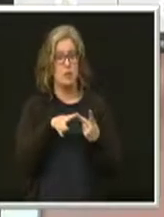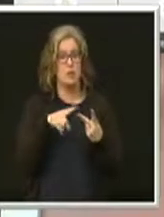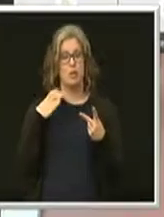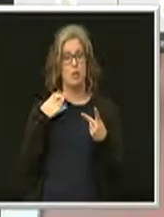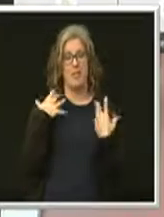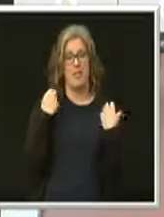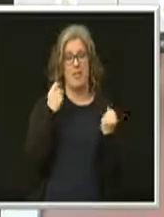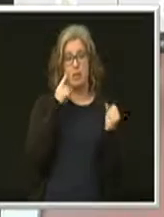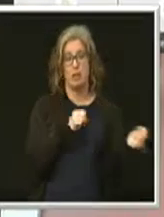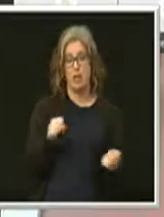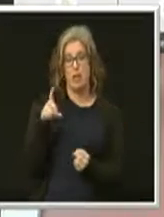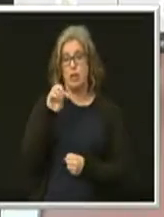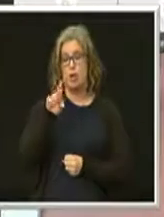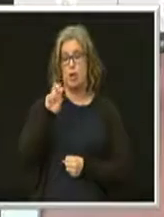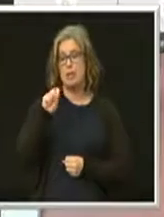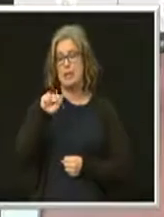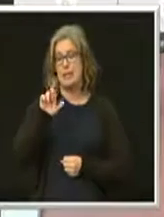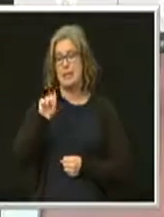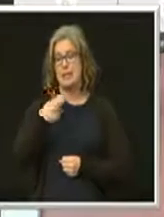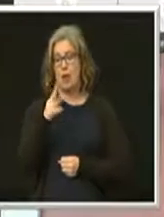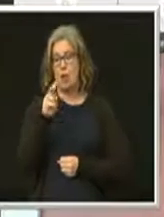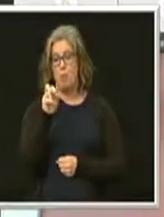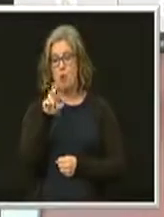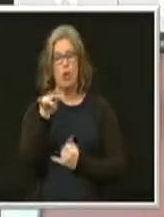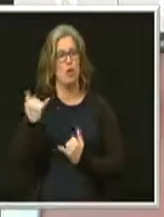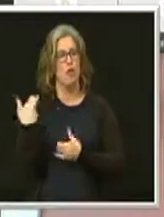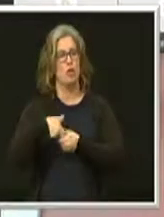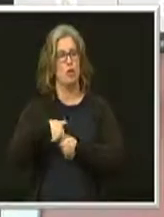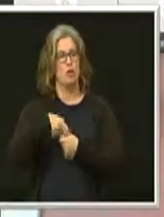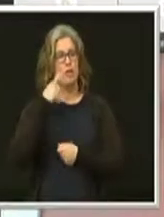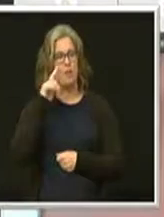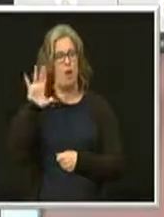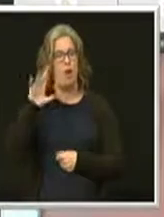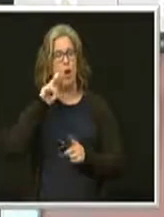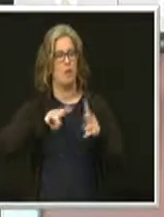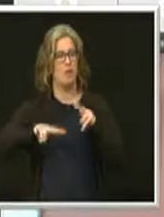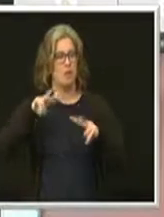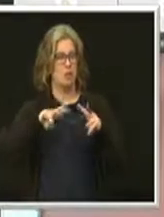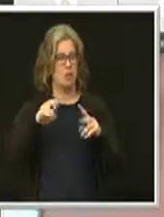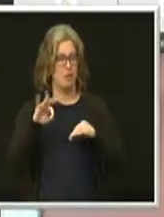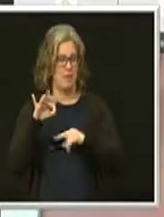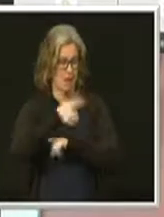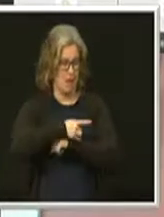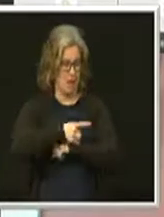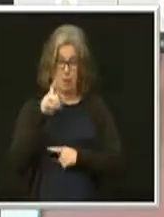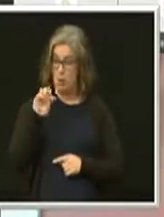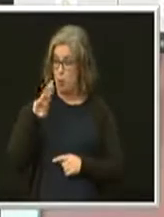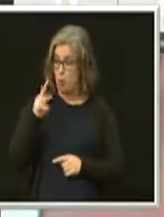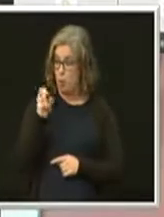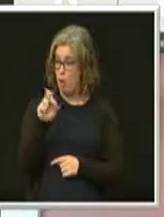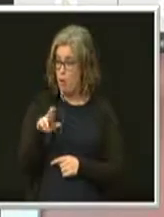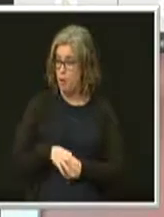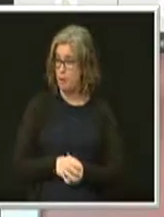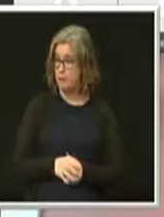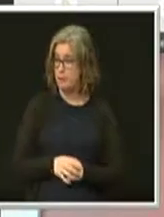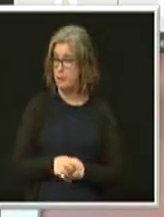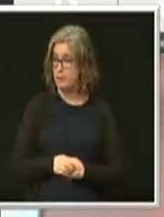health strategist, Dr. Sarah Moyer, who is now going to join us for her observations of the day. Dr. Moyer.